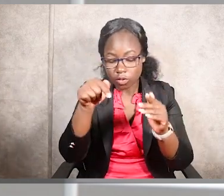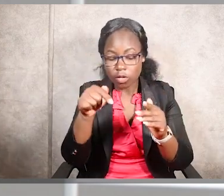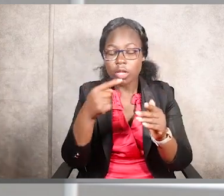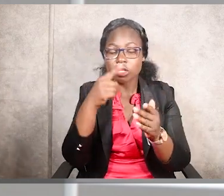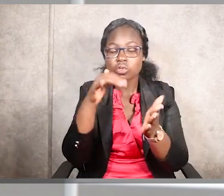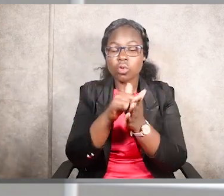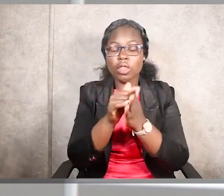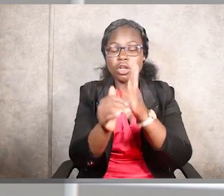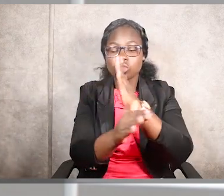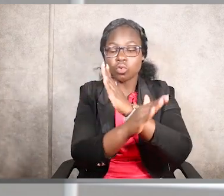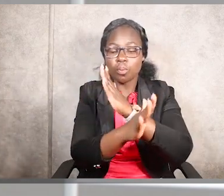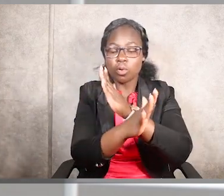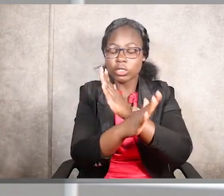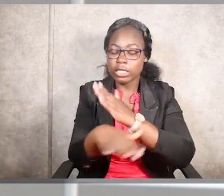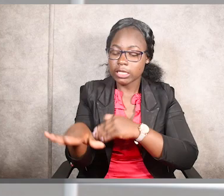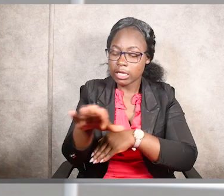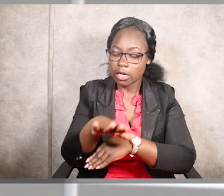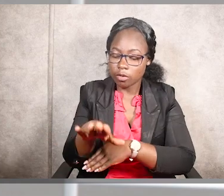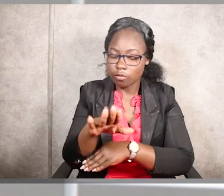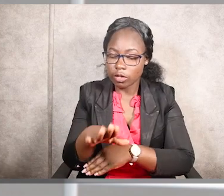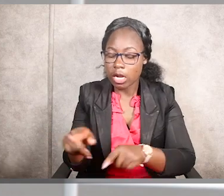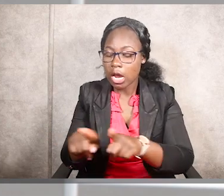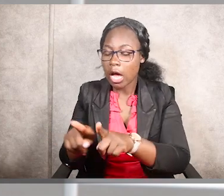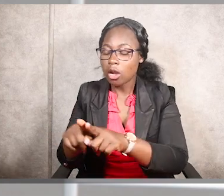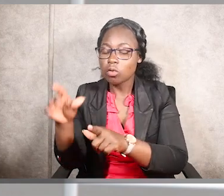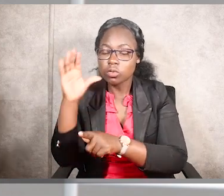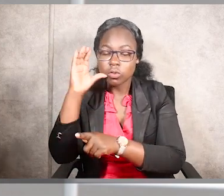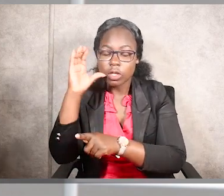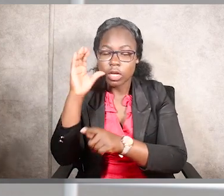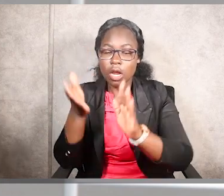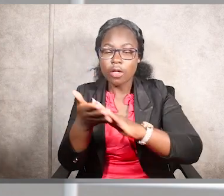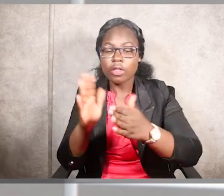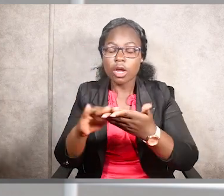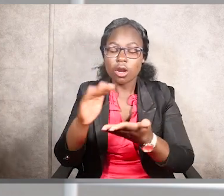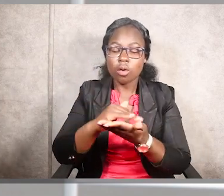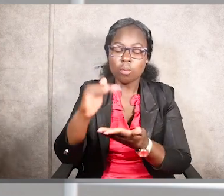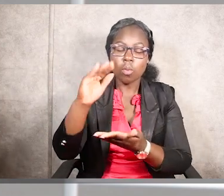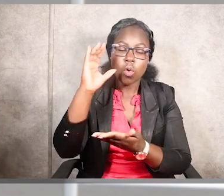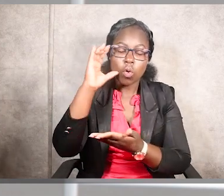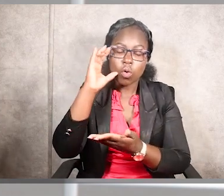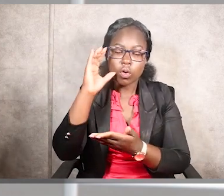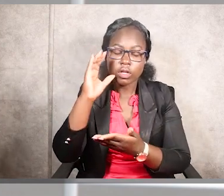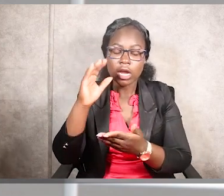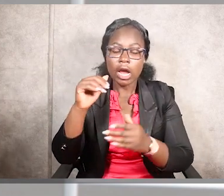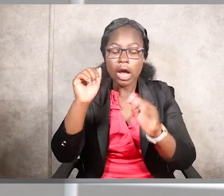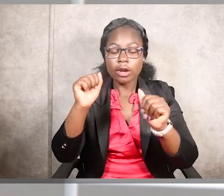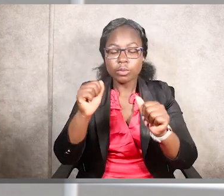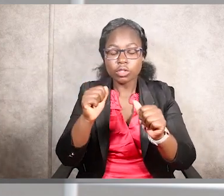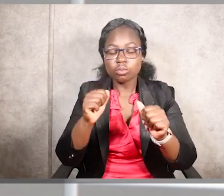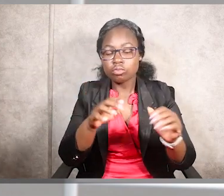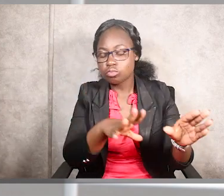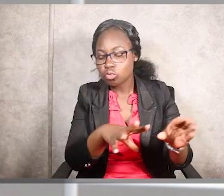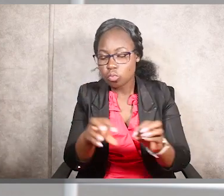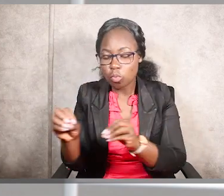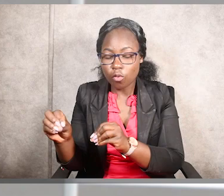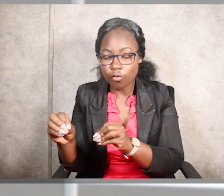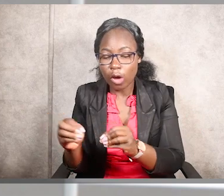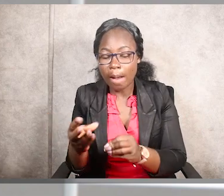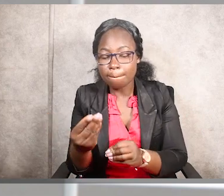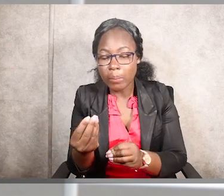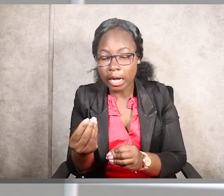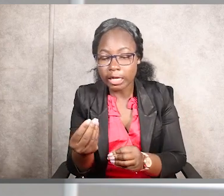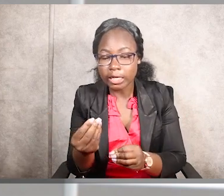our environment. And actually, customers are also becoming more customer centric, and they're likely to channel their money